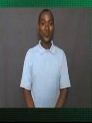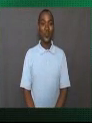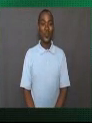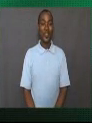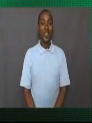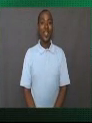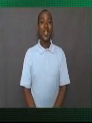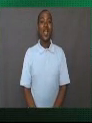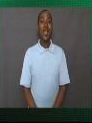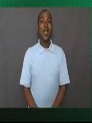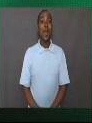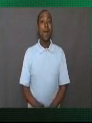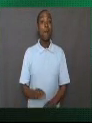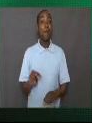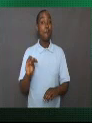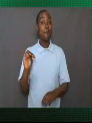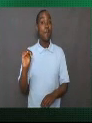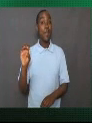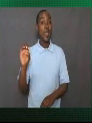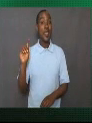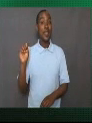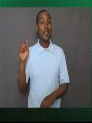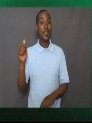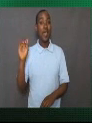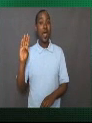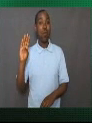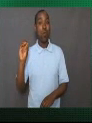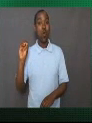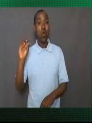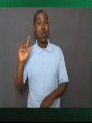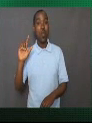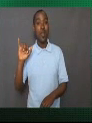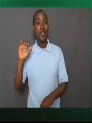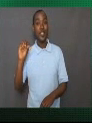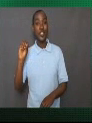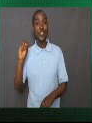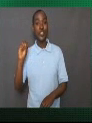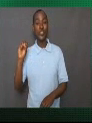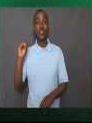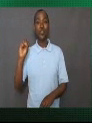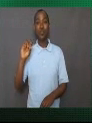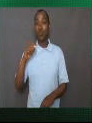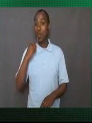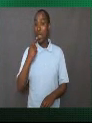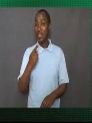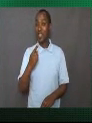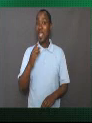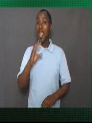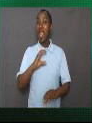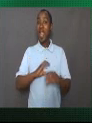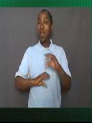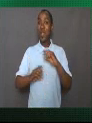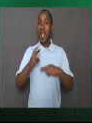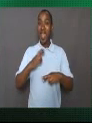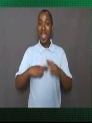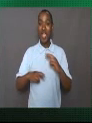The term metabolism describes a set of chemical reactions that